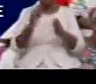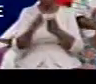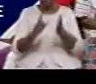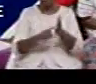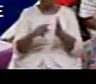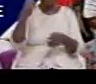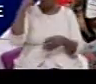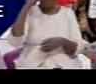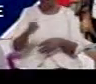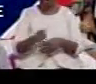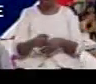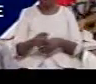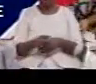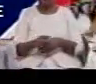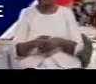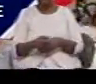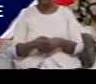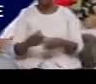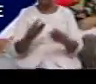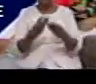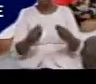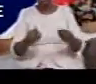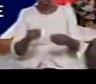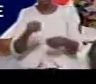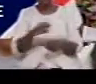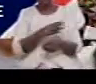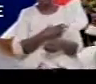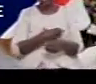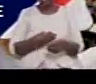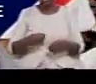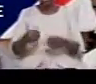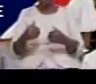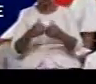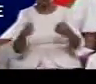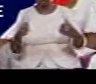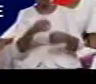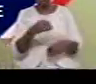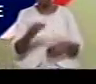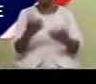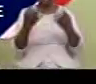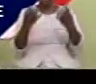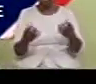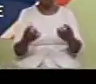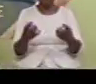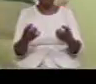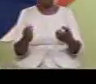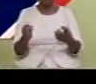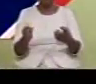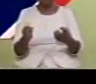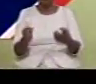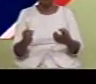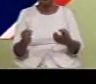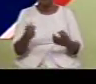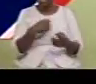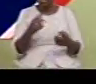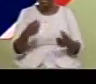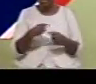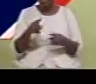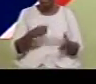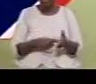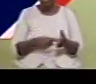1 through to 3. To all men, the leper was a living lesson, portraying sin, of which